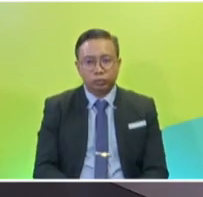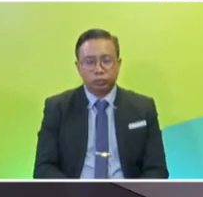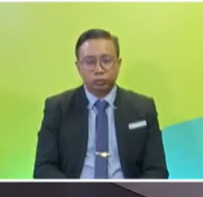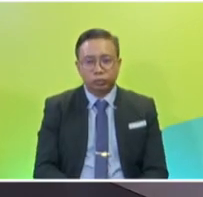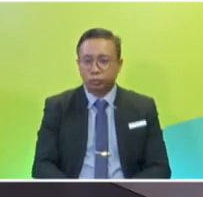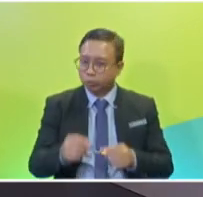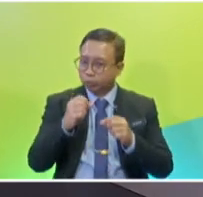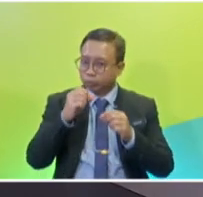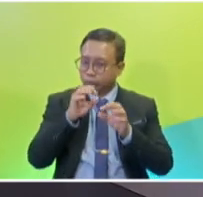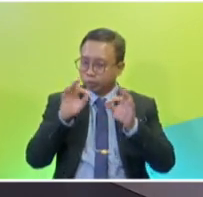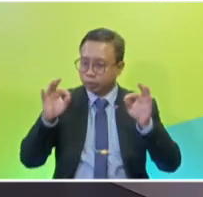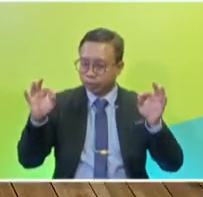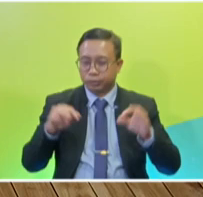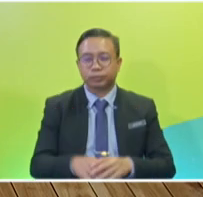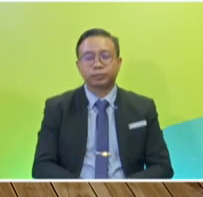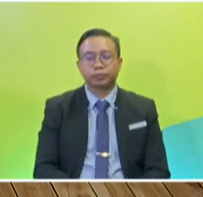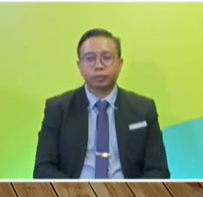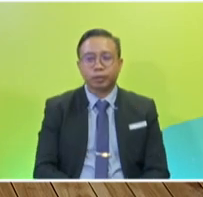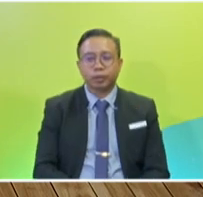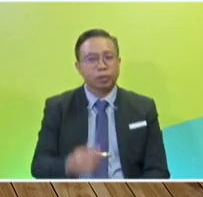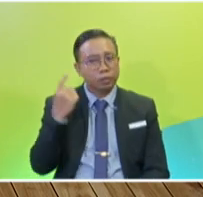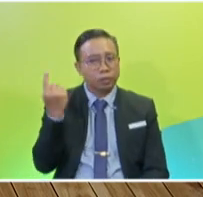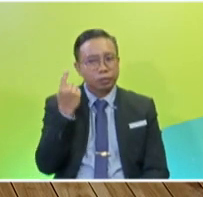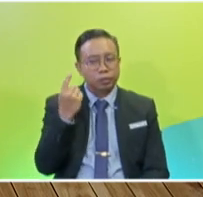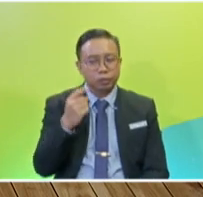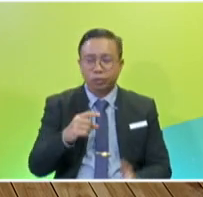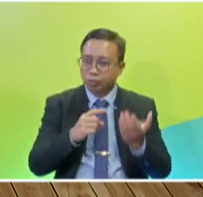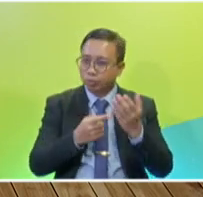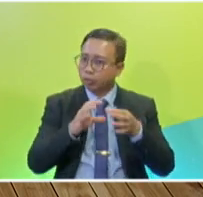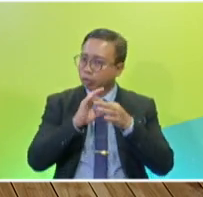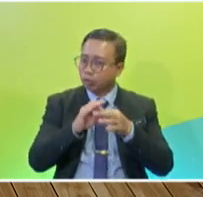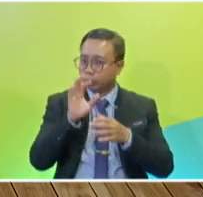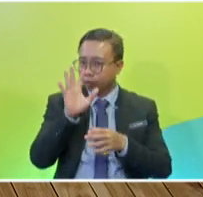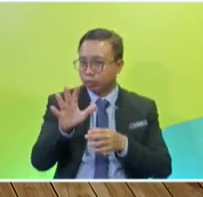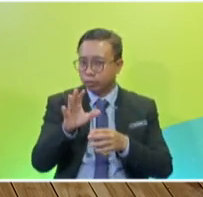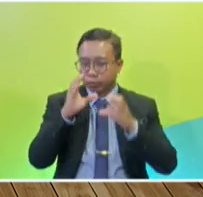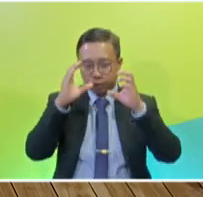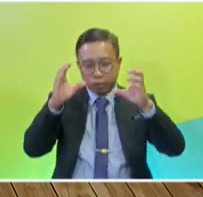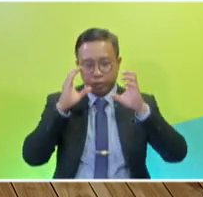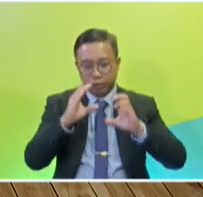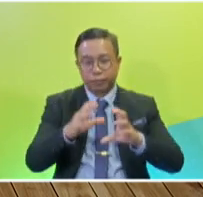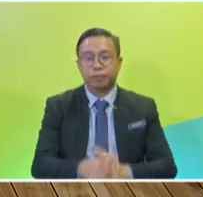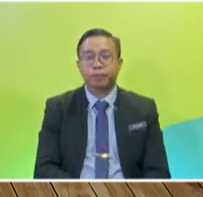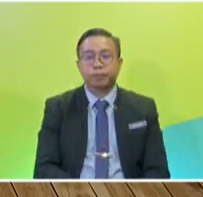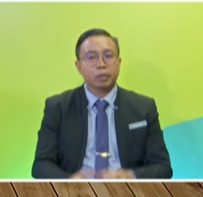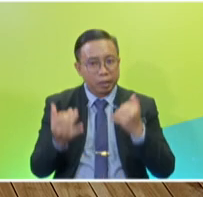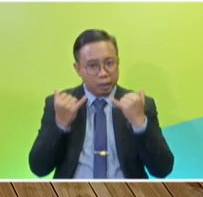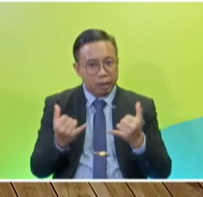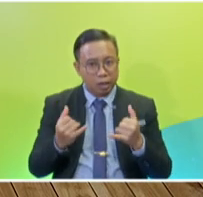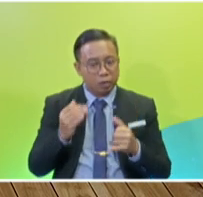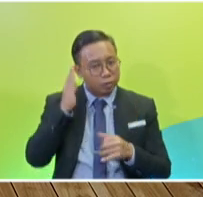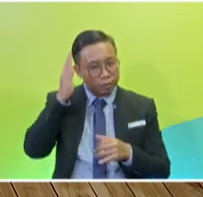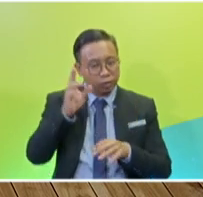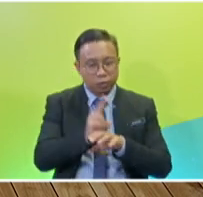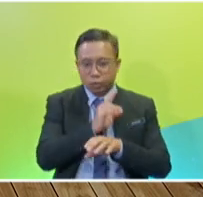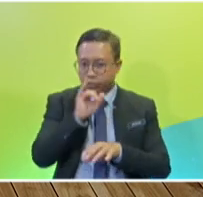topic sentence. Topic sentence, Shafika, will always be the beginning of your paragraph. Okay. The first sentence. Now, topic sentence will be using